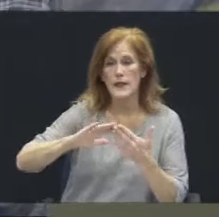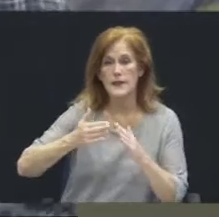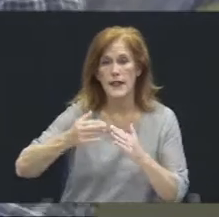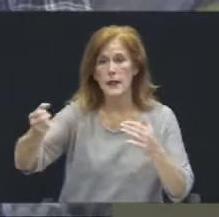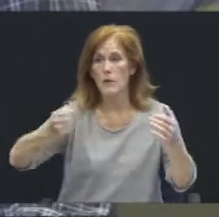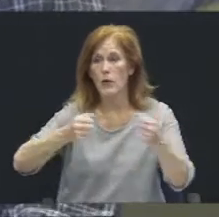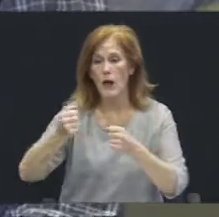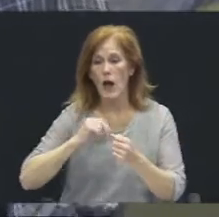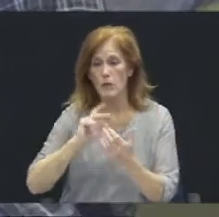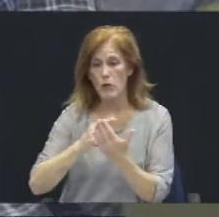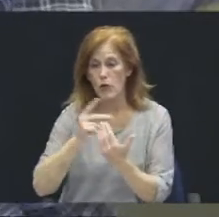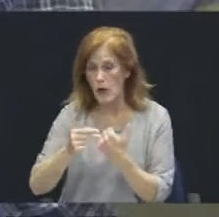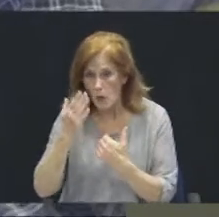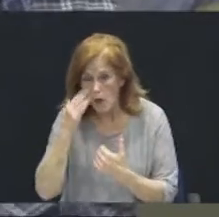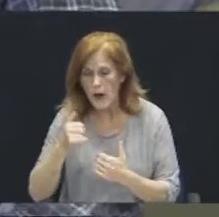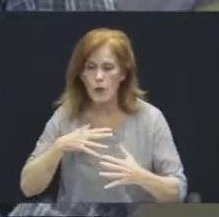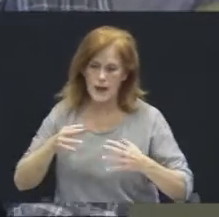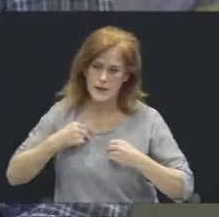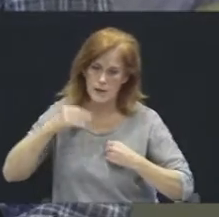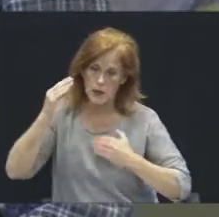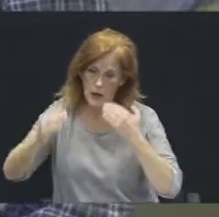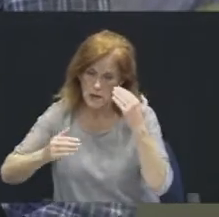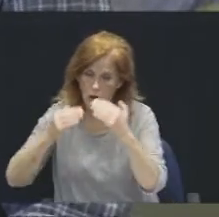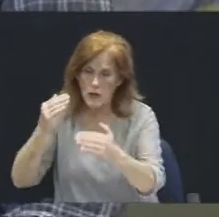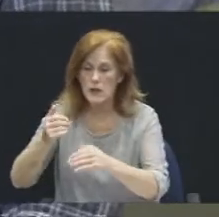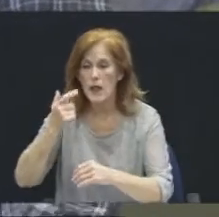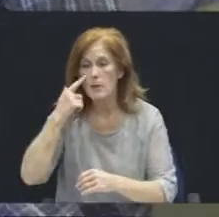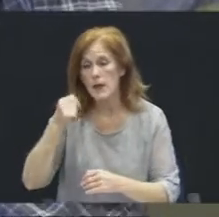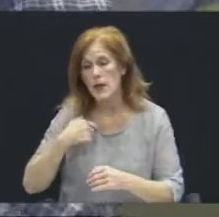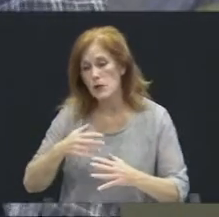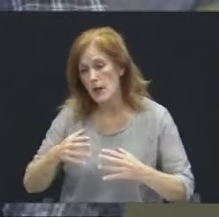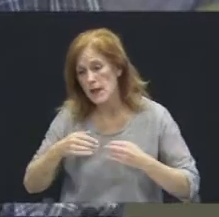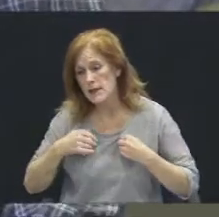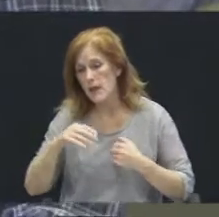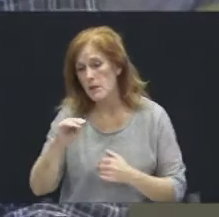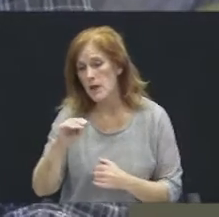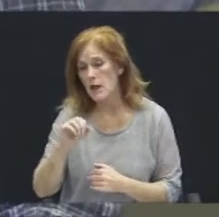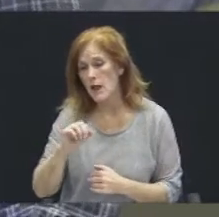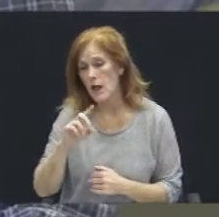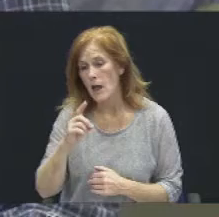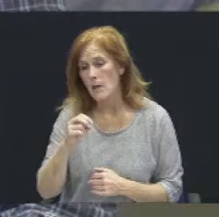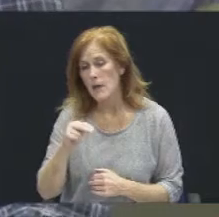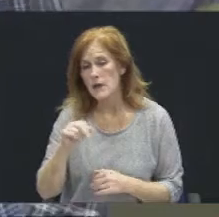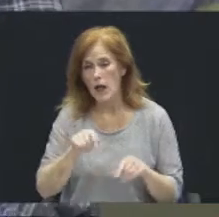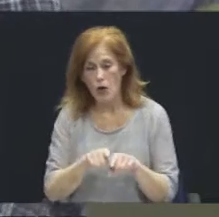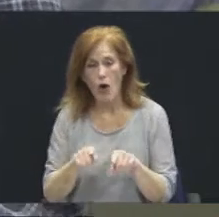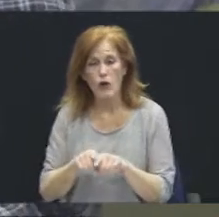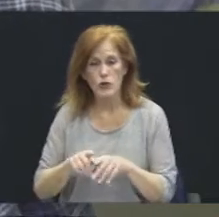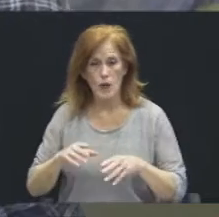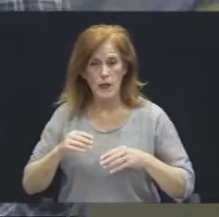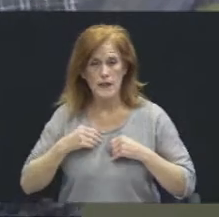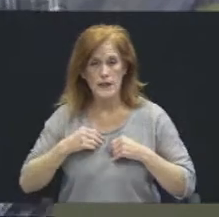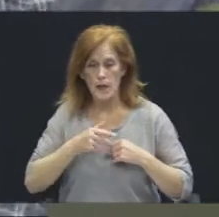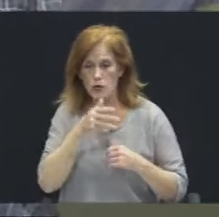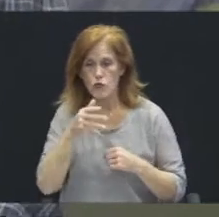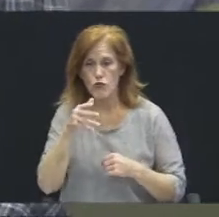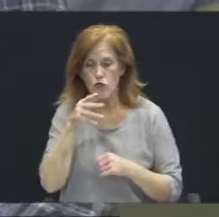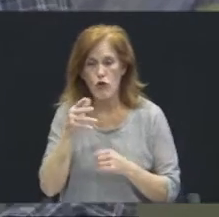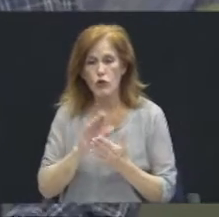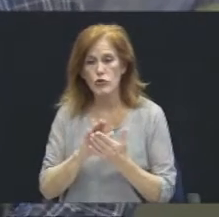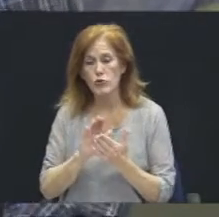program because we accepted adults and because we accepted Madonna accepts rural school contracts. So there were places